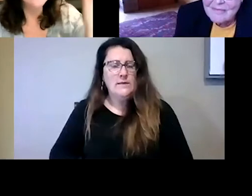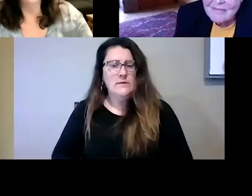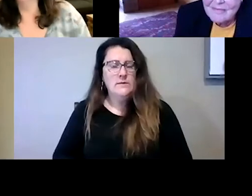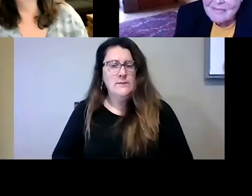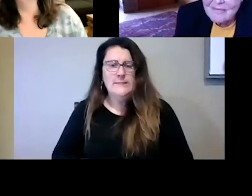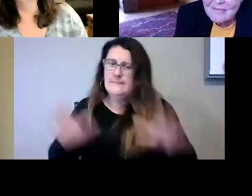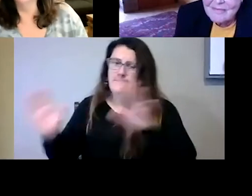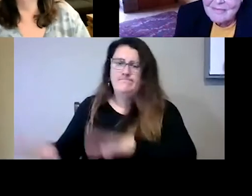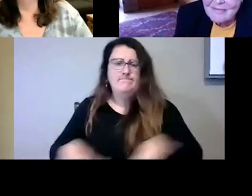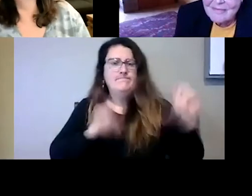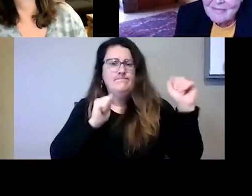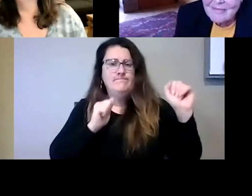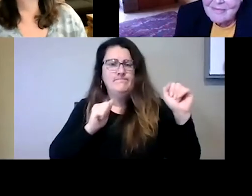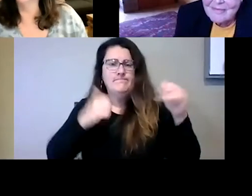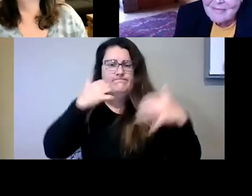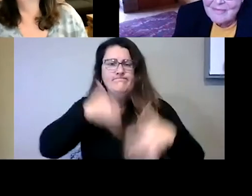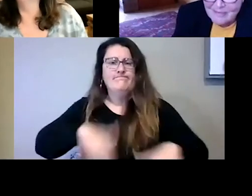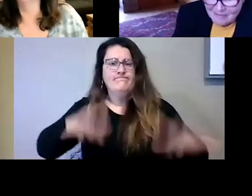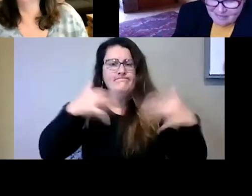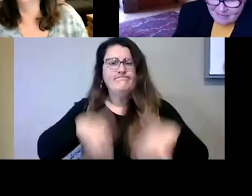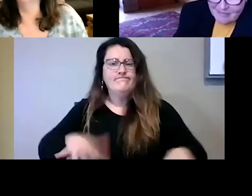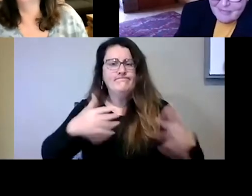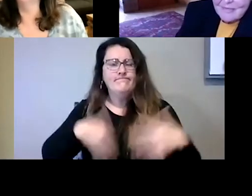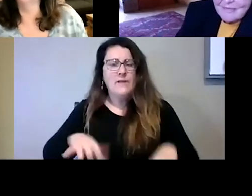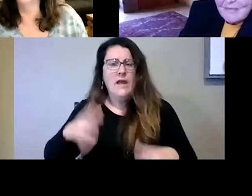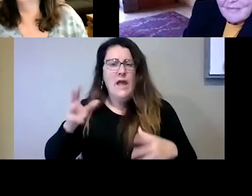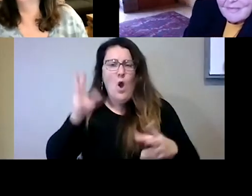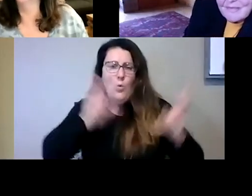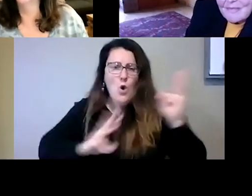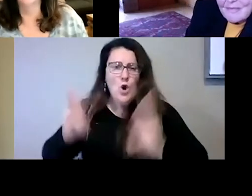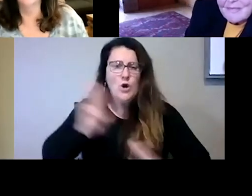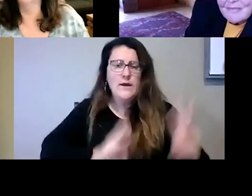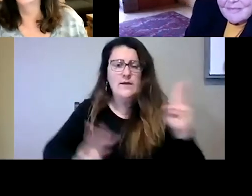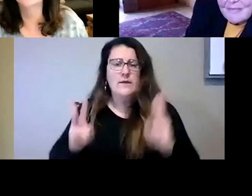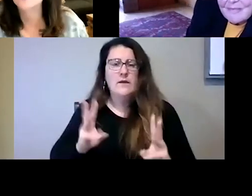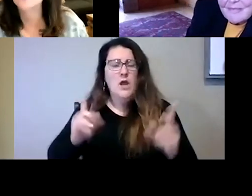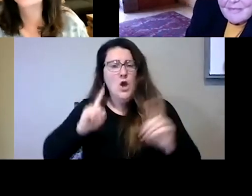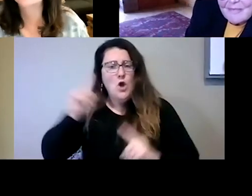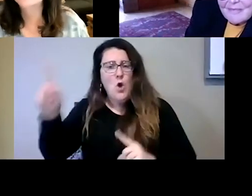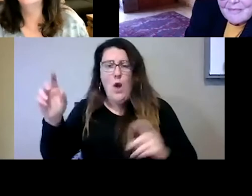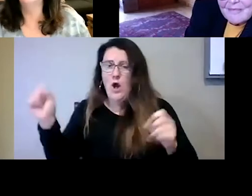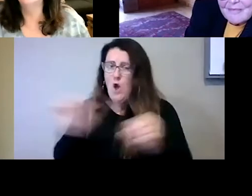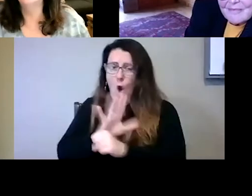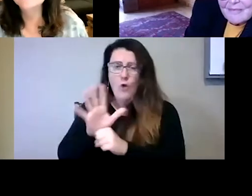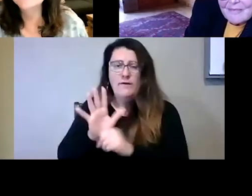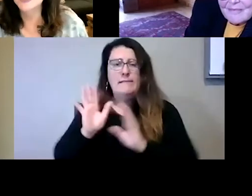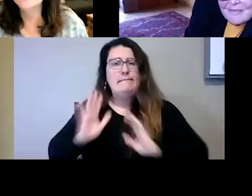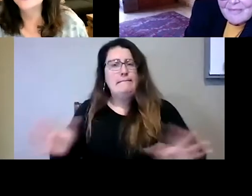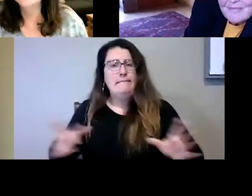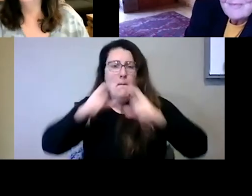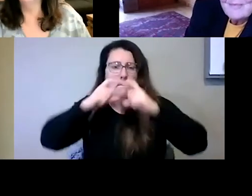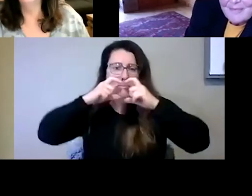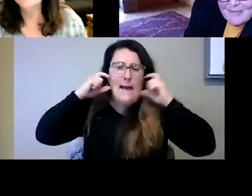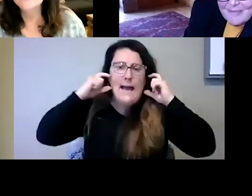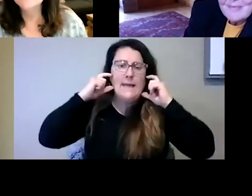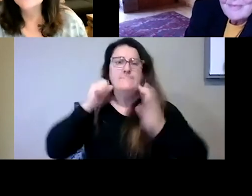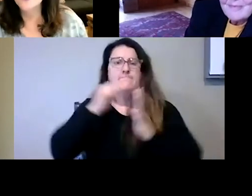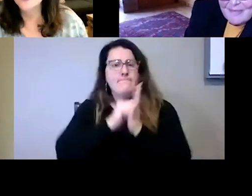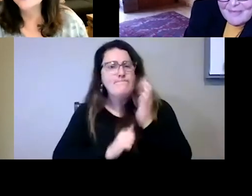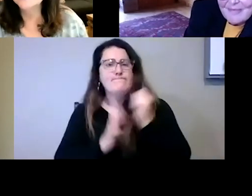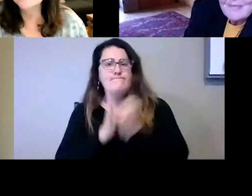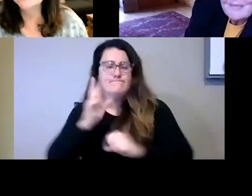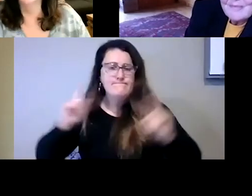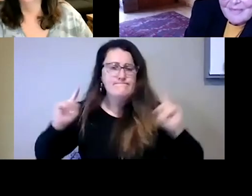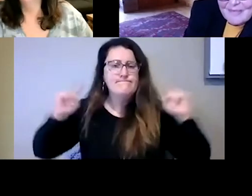out, every single sweat, every single time they were worried of whether or not they were going to go out and get COVID. But they did it safely. They believed